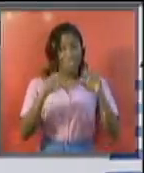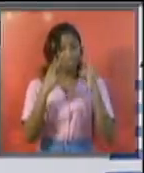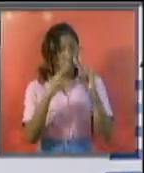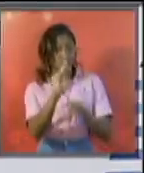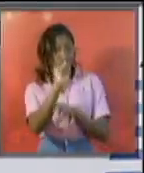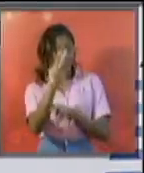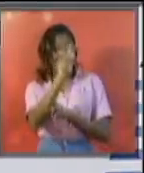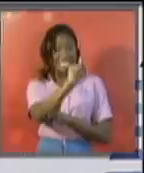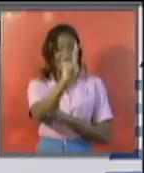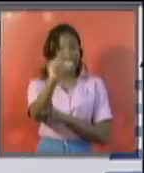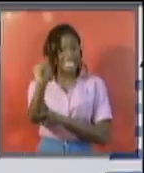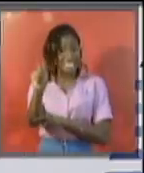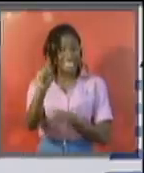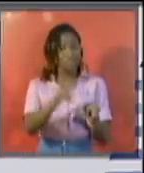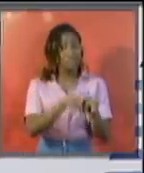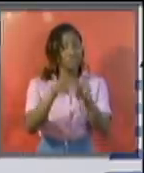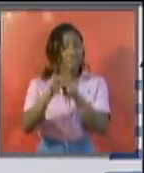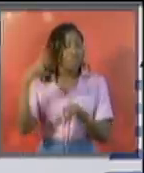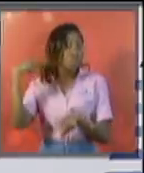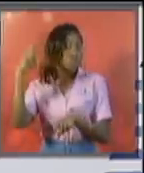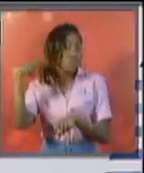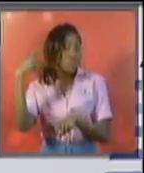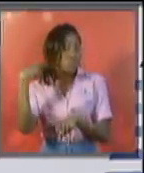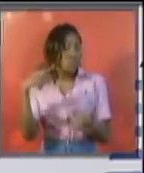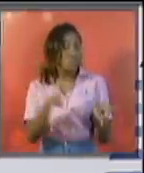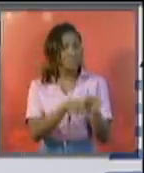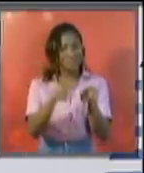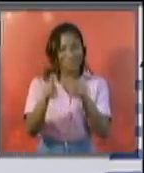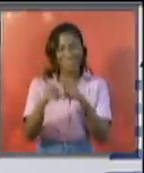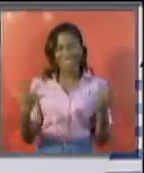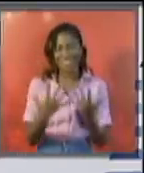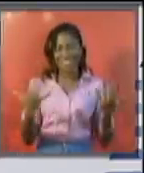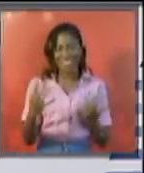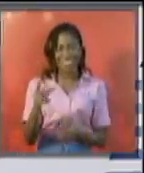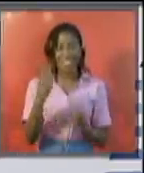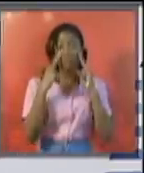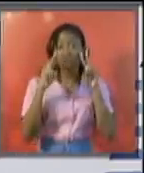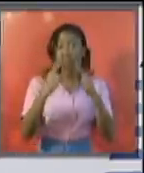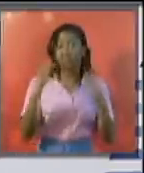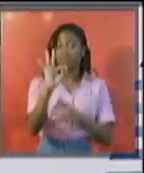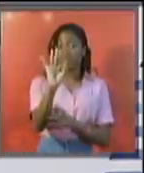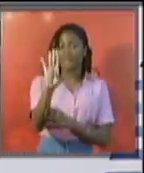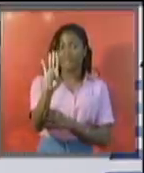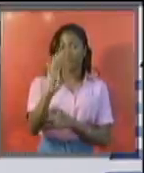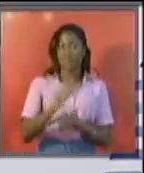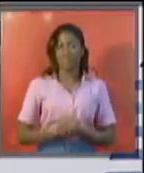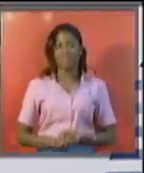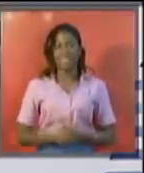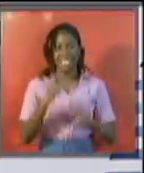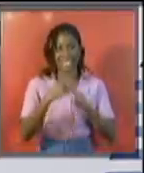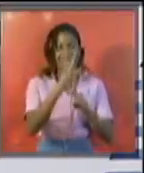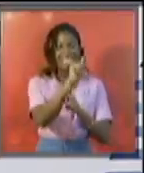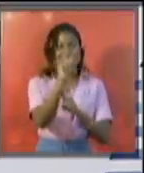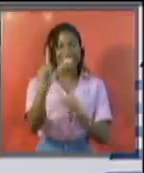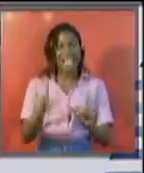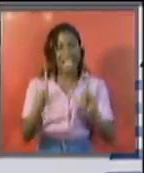coverage on TTT, Chalk City 91.1 FM, Sweet 100.1 FM, Next 99.1 FM, and on Facebook at TTT